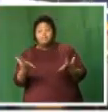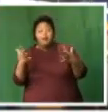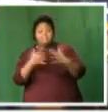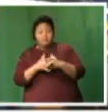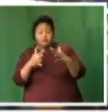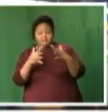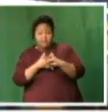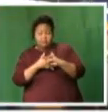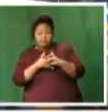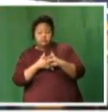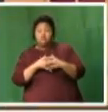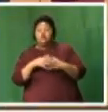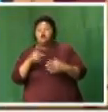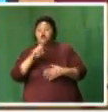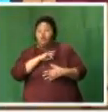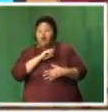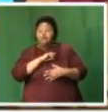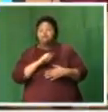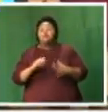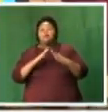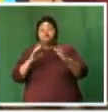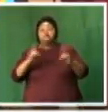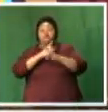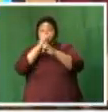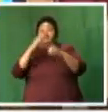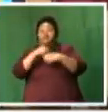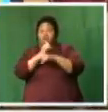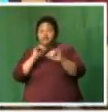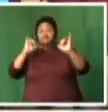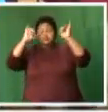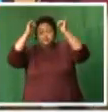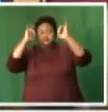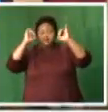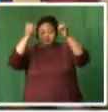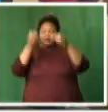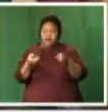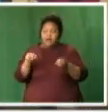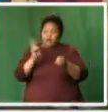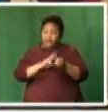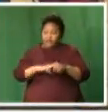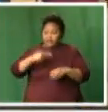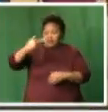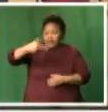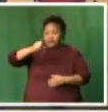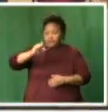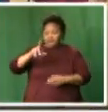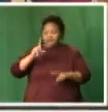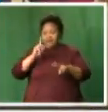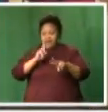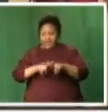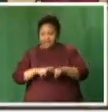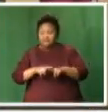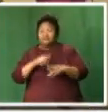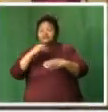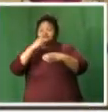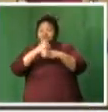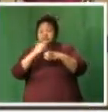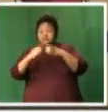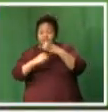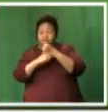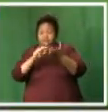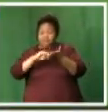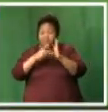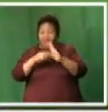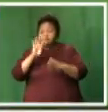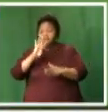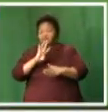natindzaba te-HIV and AIDS. Lo msebenzi walomuhla ke mbukeli ucale ngalo lihambo lisuka khona ePhalamende yelive khona lapha kaLobamba yatofika khona